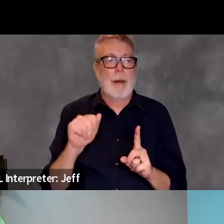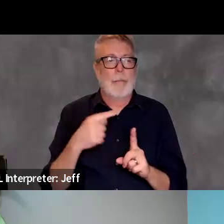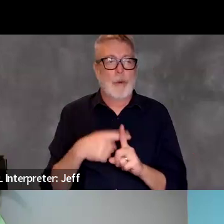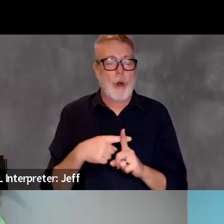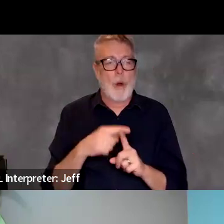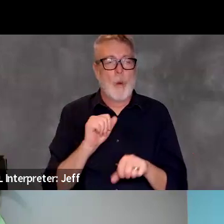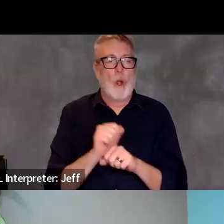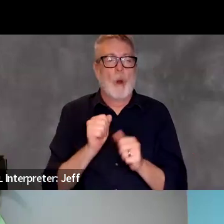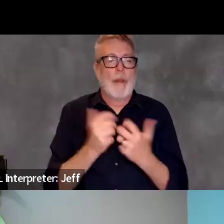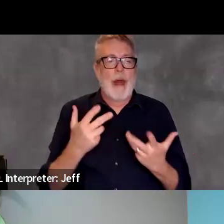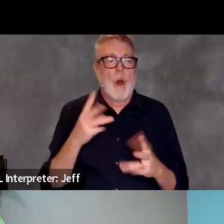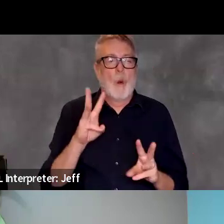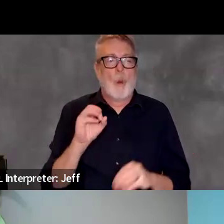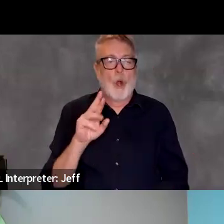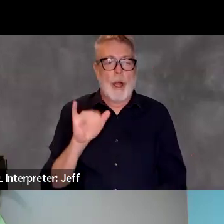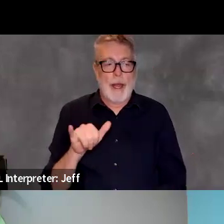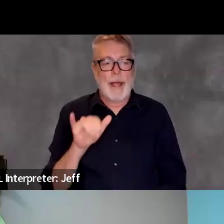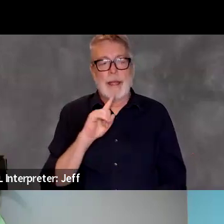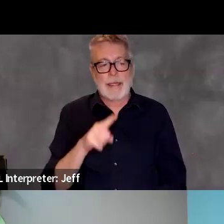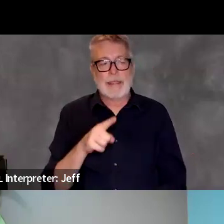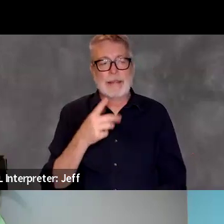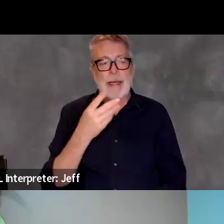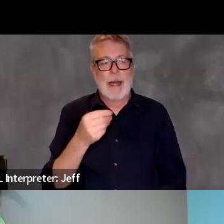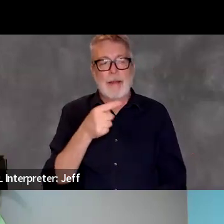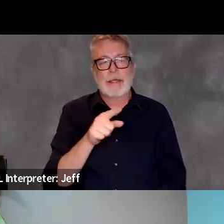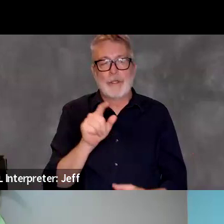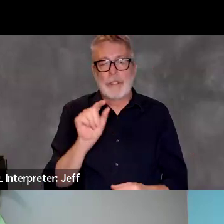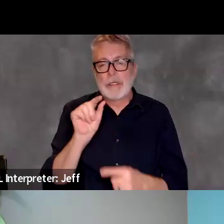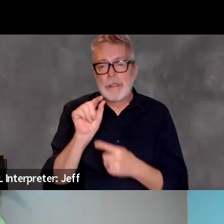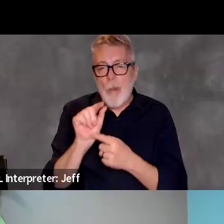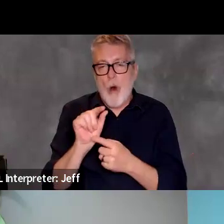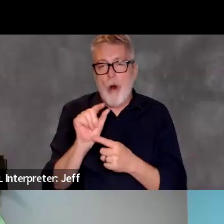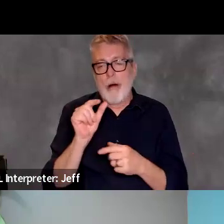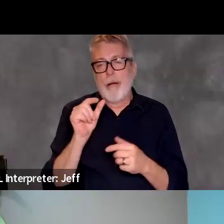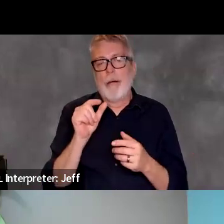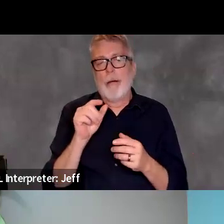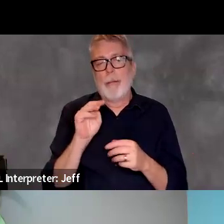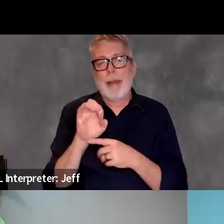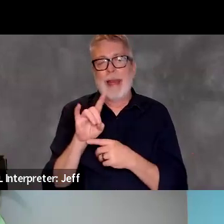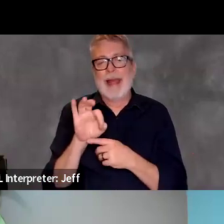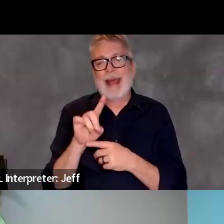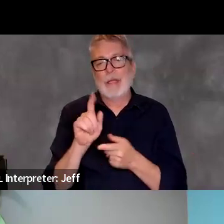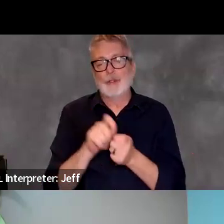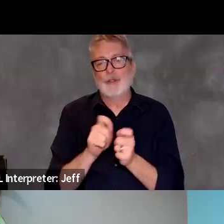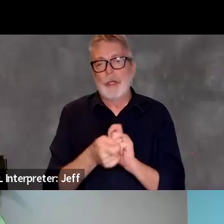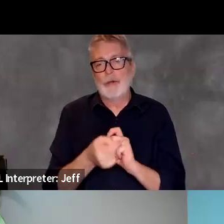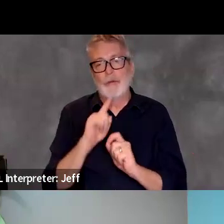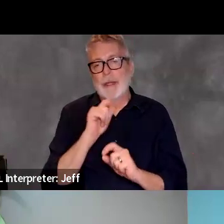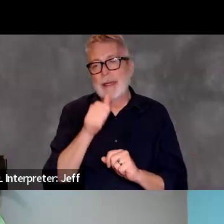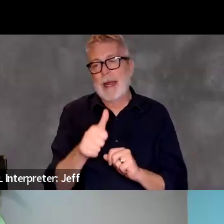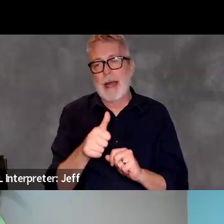Work Without Worry is, and this is kind of making a small Medicaid change and not so much a